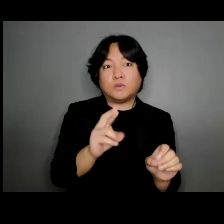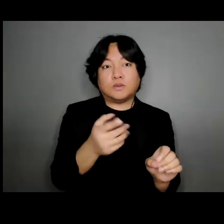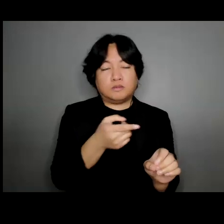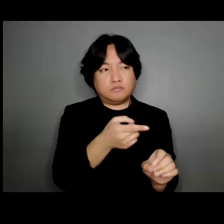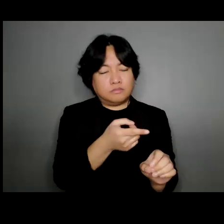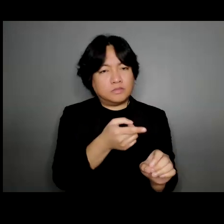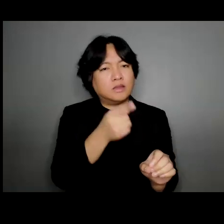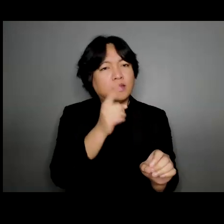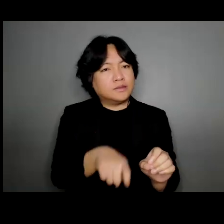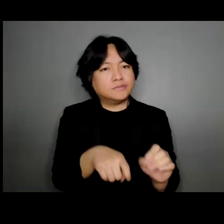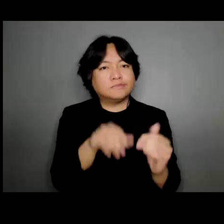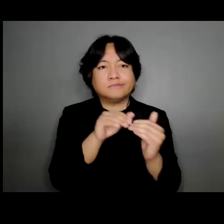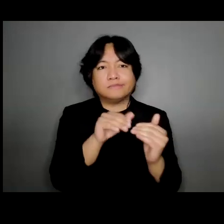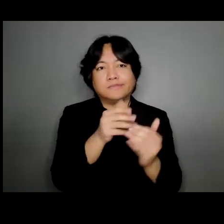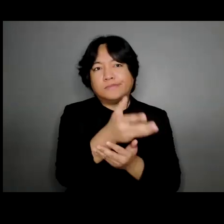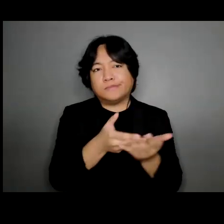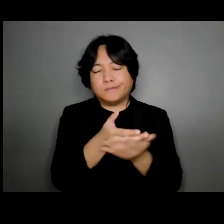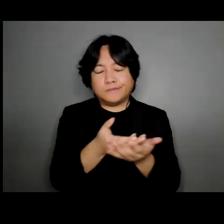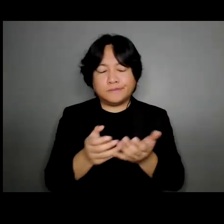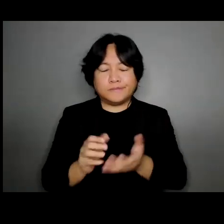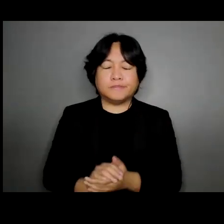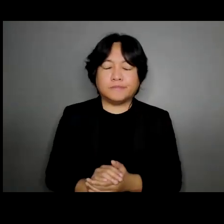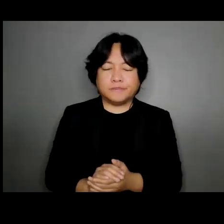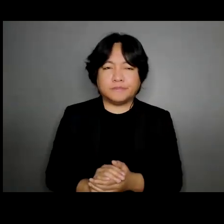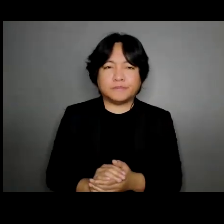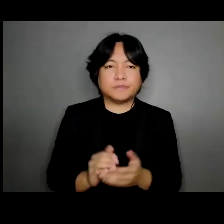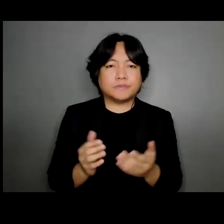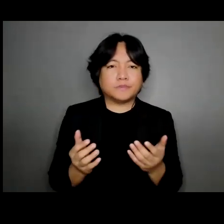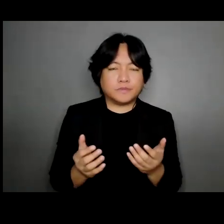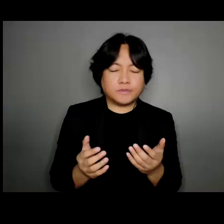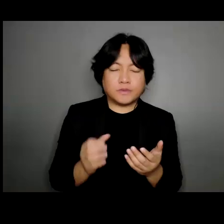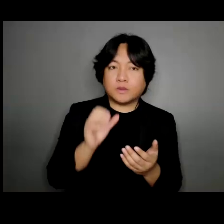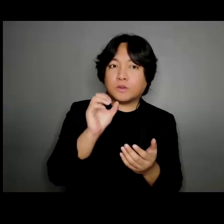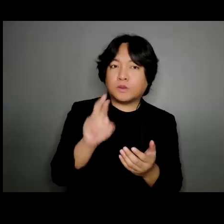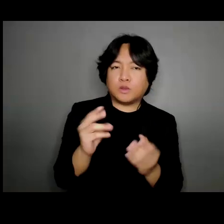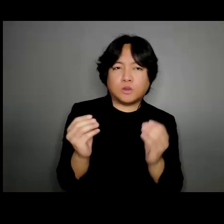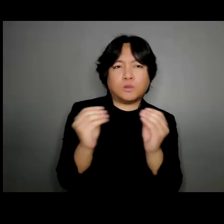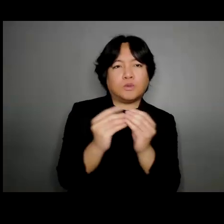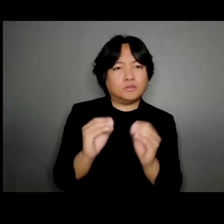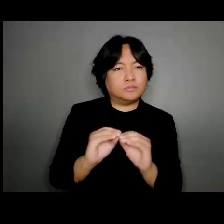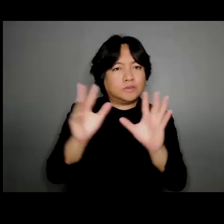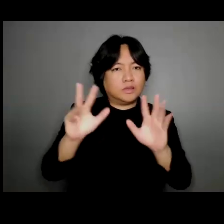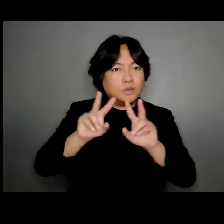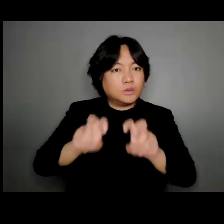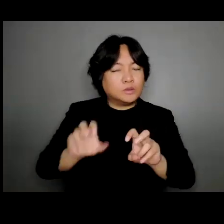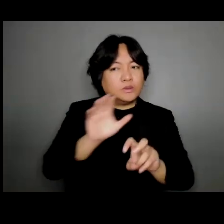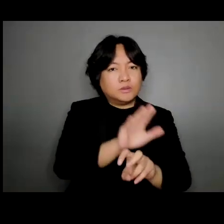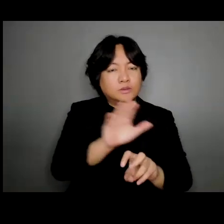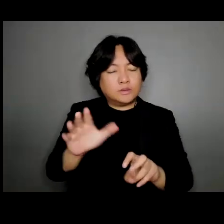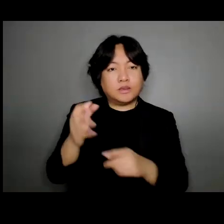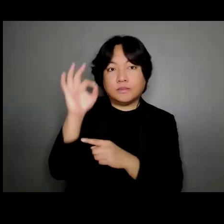heard, no? Or in that case, sort of on the ethical and practical aspects of research as well, where